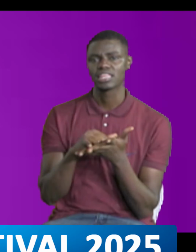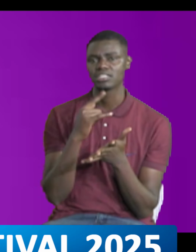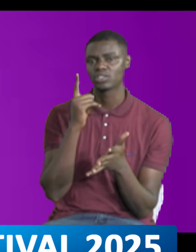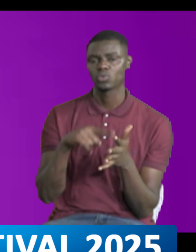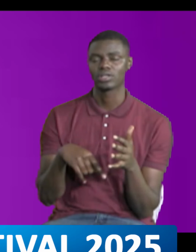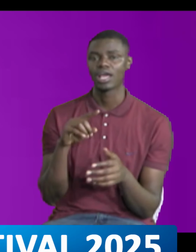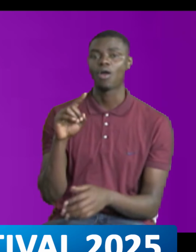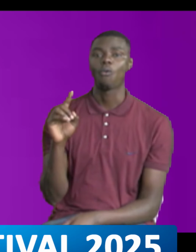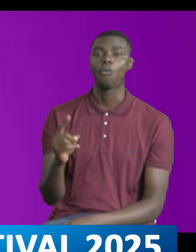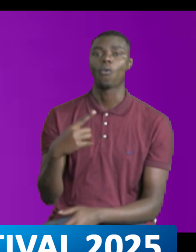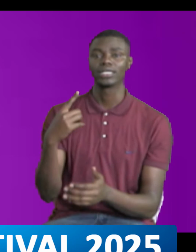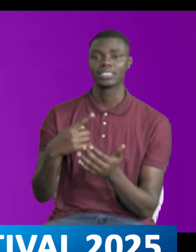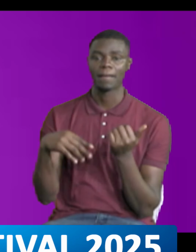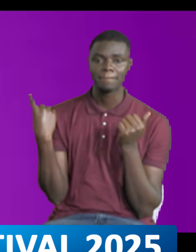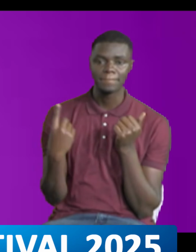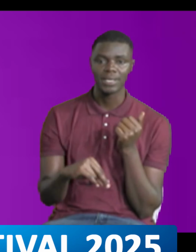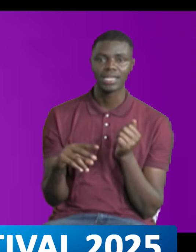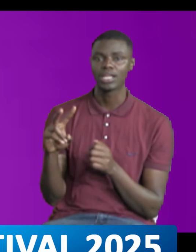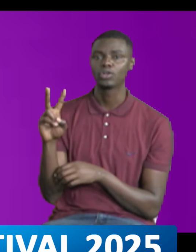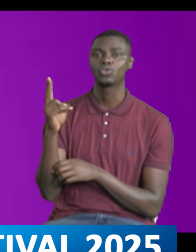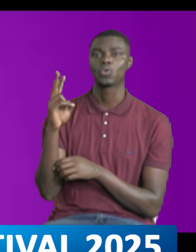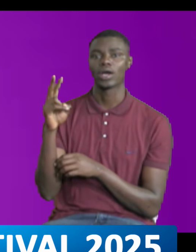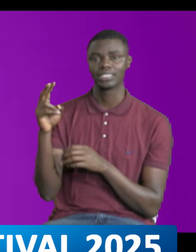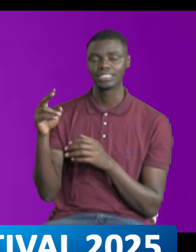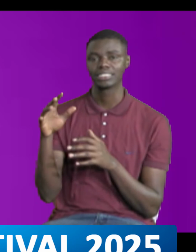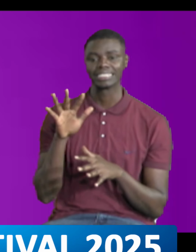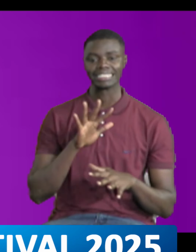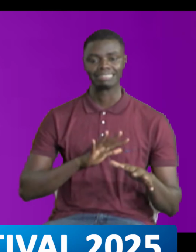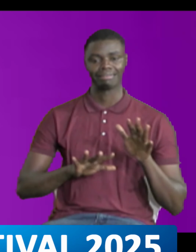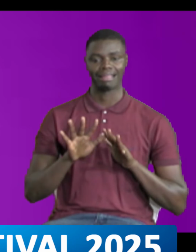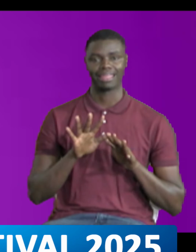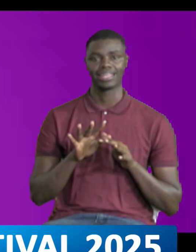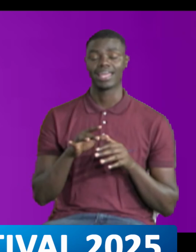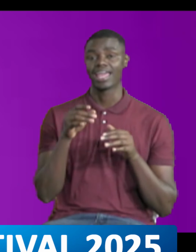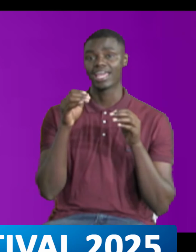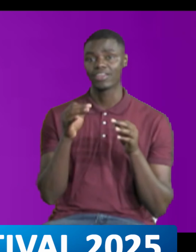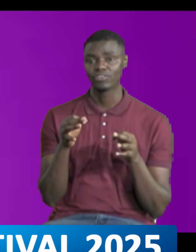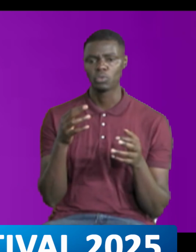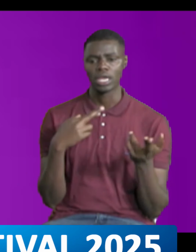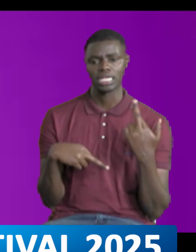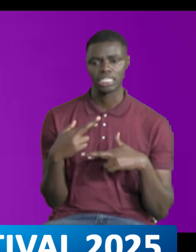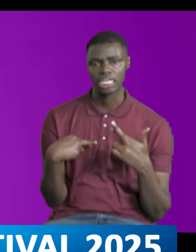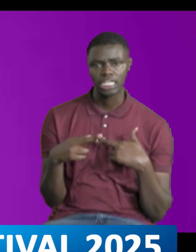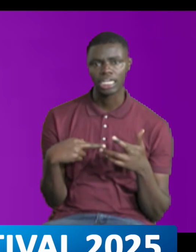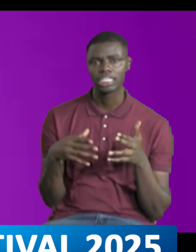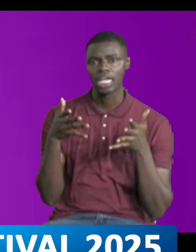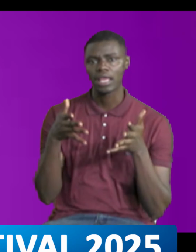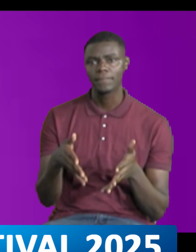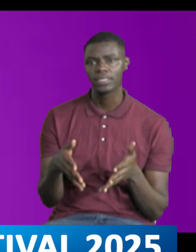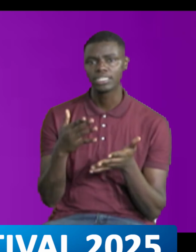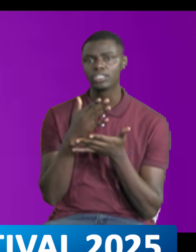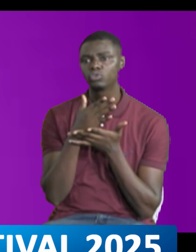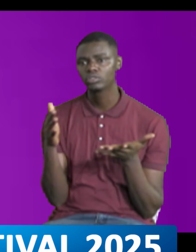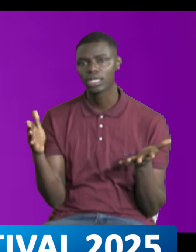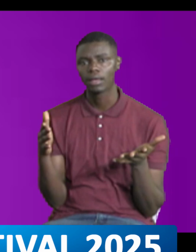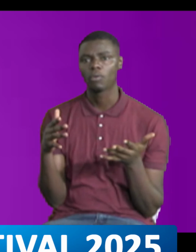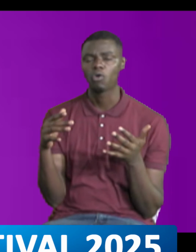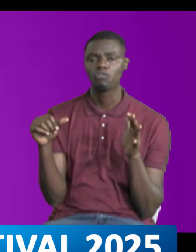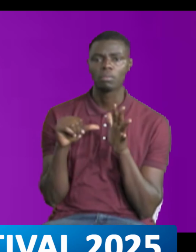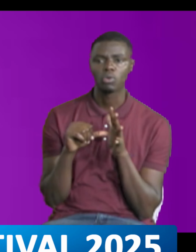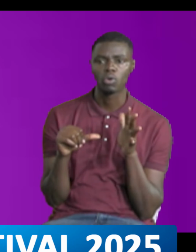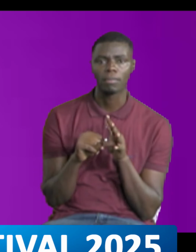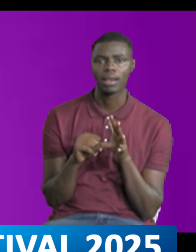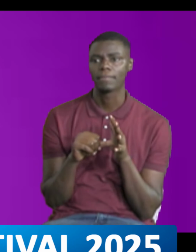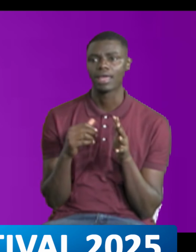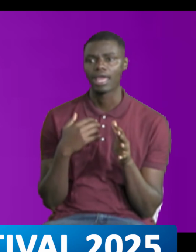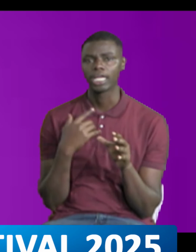once bitten, twice shy. So instead of just, reacting immediately to some of this crisis